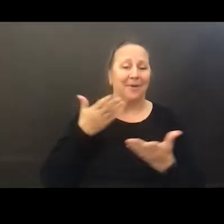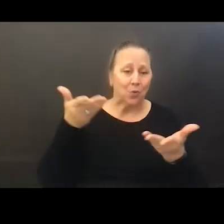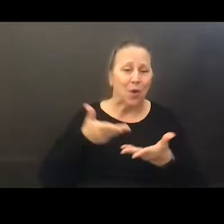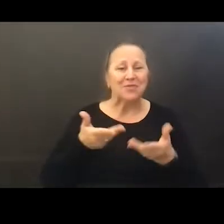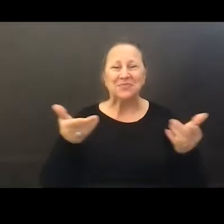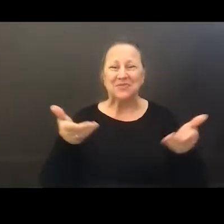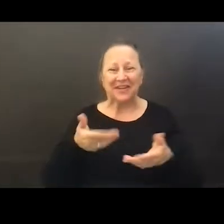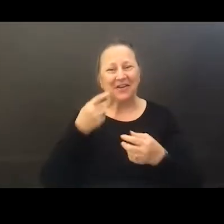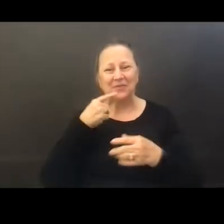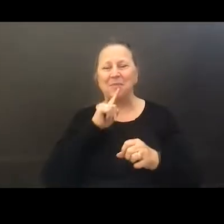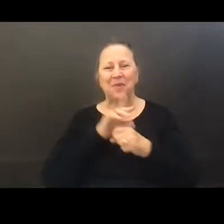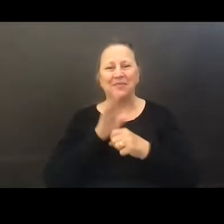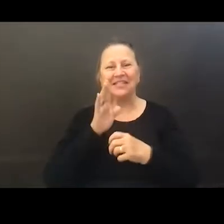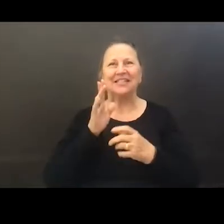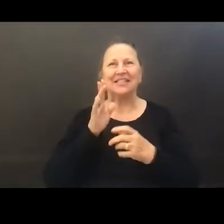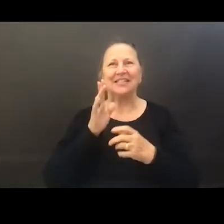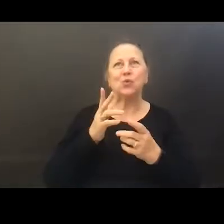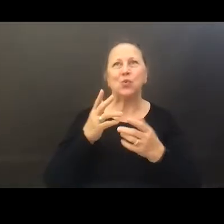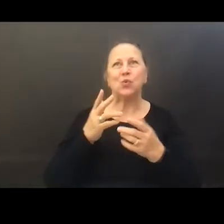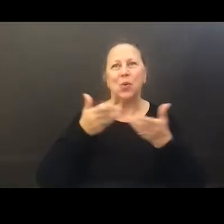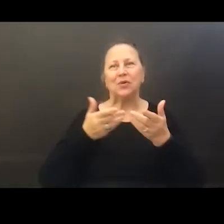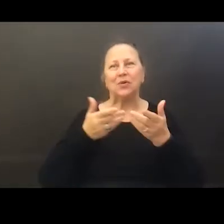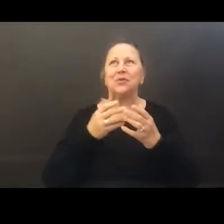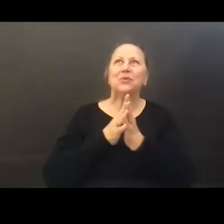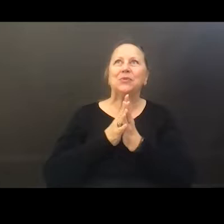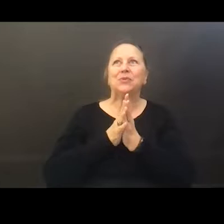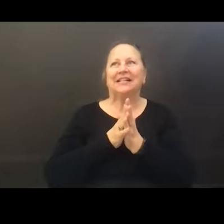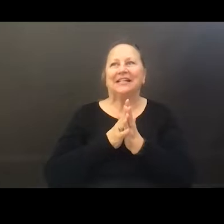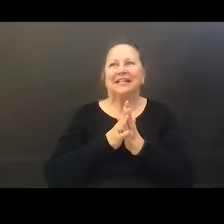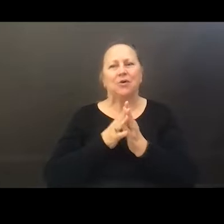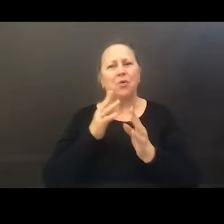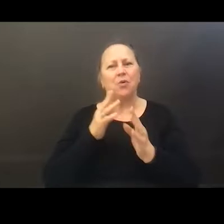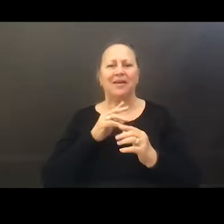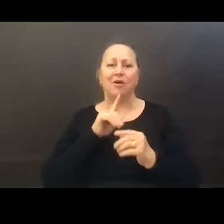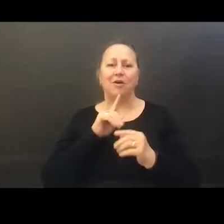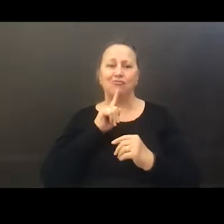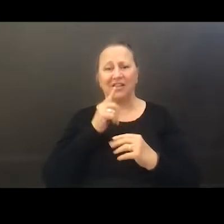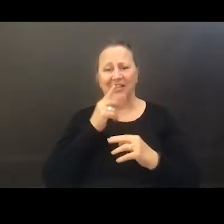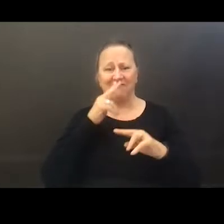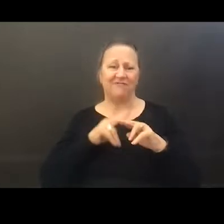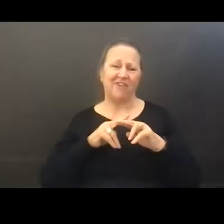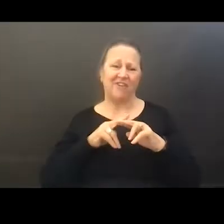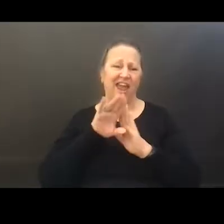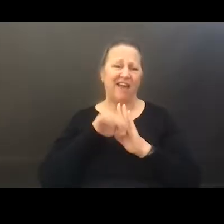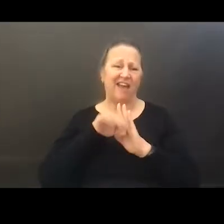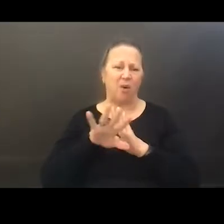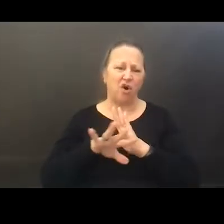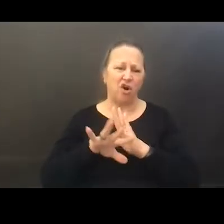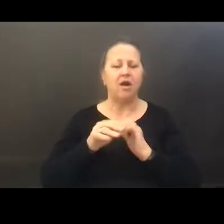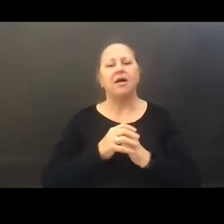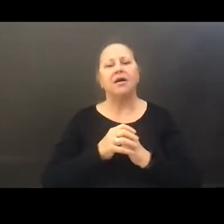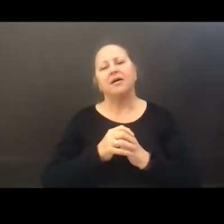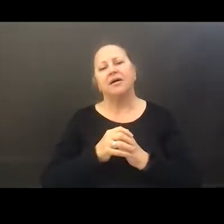promises to be a very enlightening and fun half an hour or so for you. So the folks over at